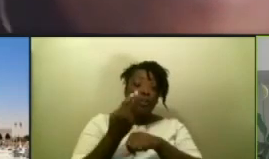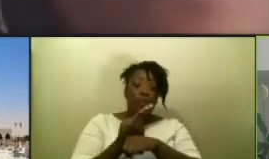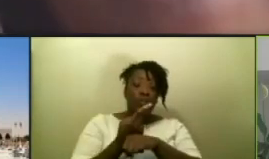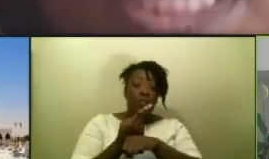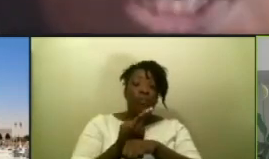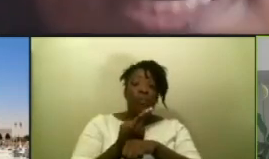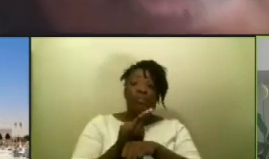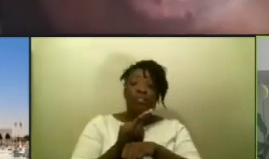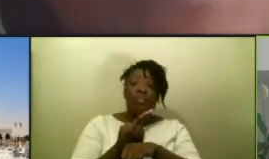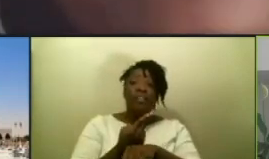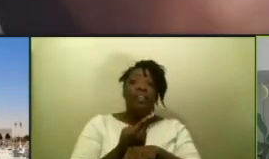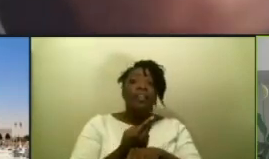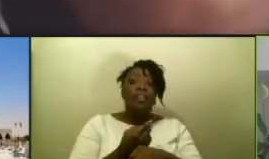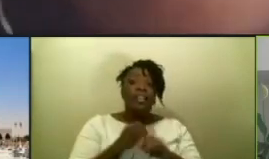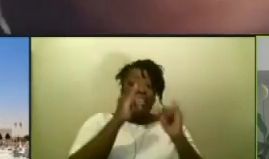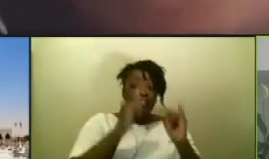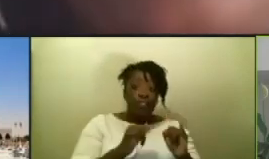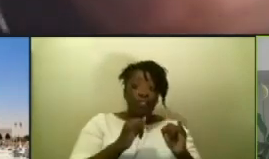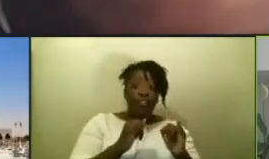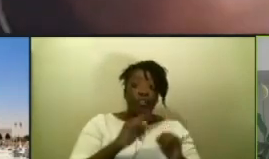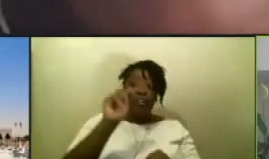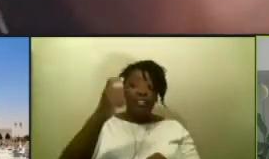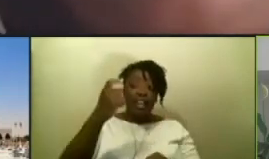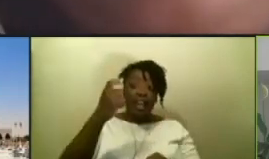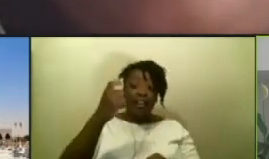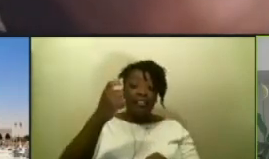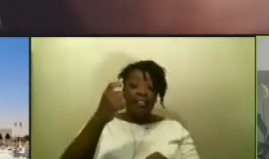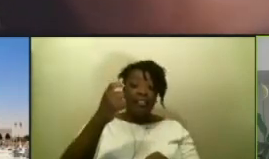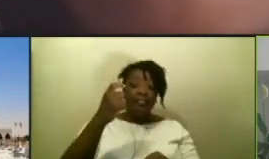taxpayer identification numbers.